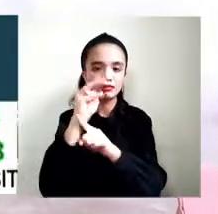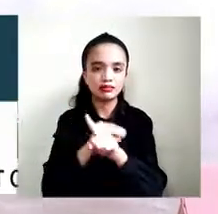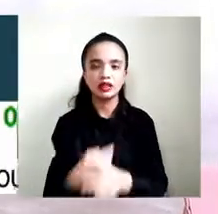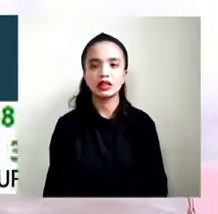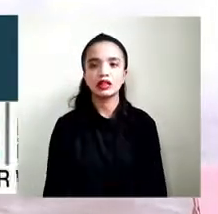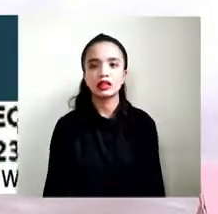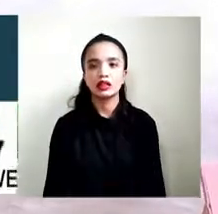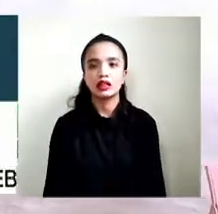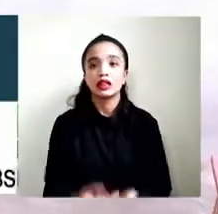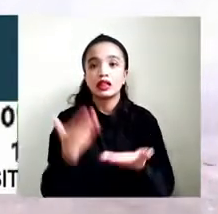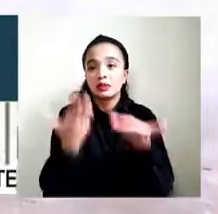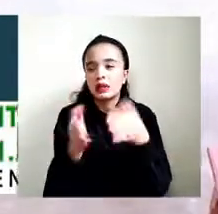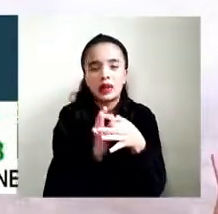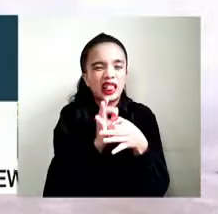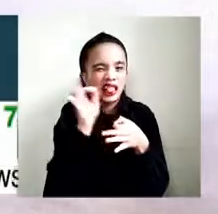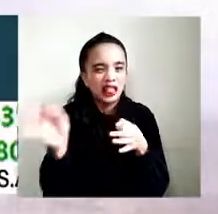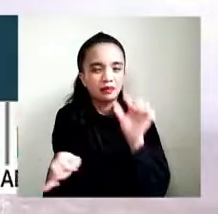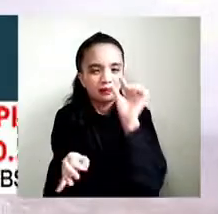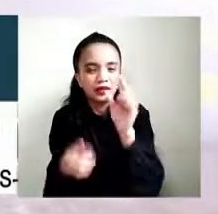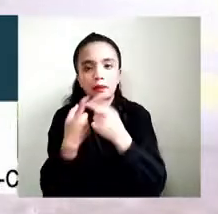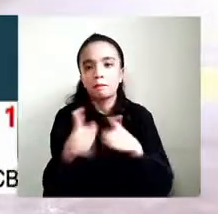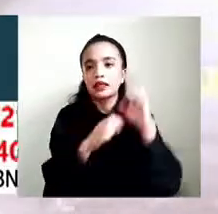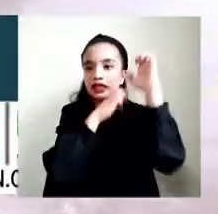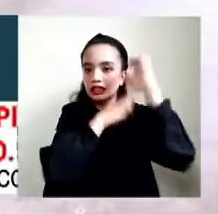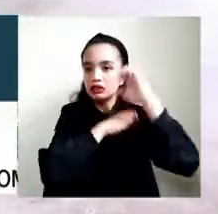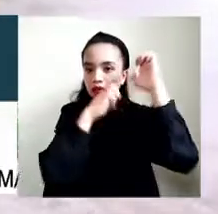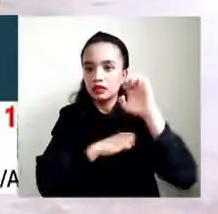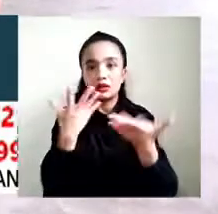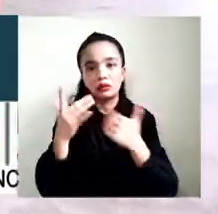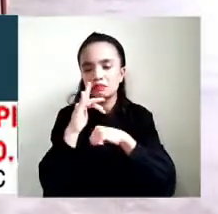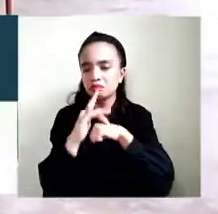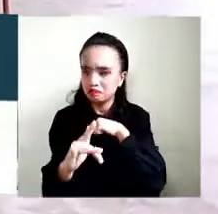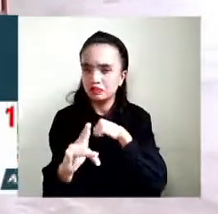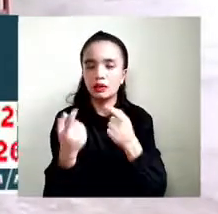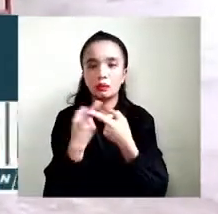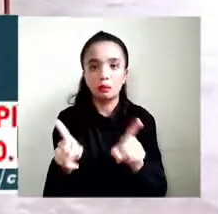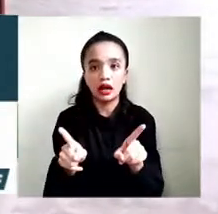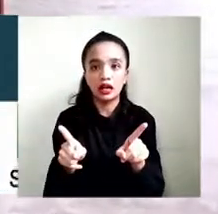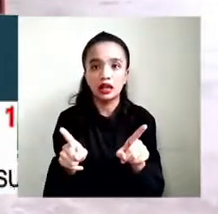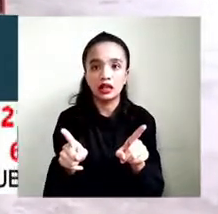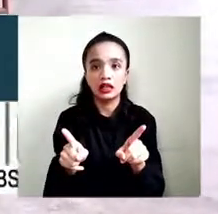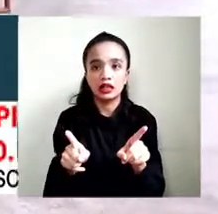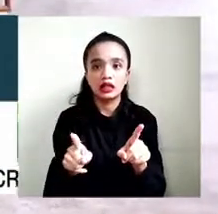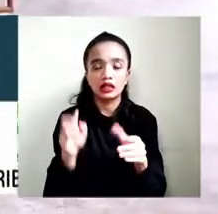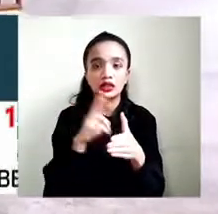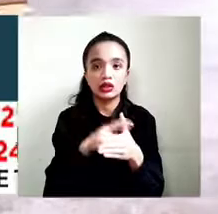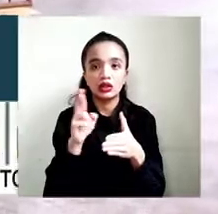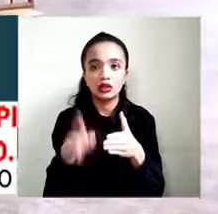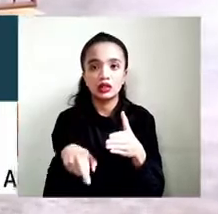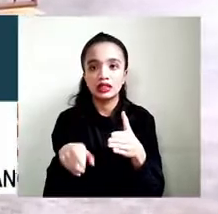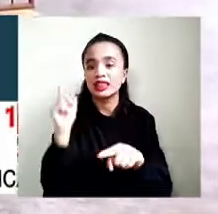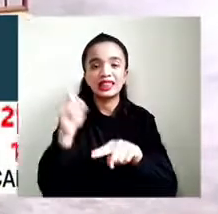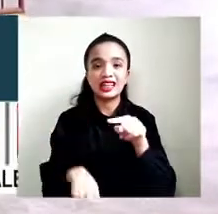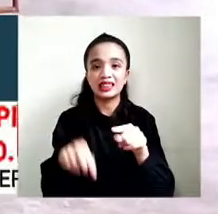it may be delayed, but we can also expect that it could be early. But definitely, we will not have a result on the same day, because again,